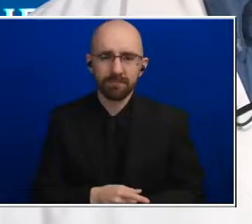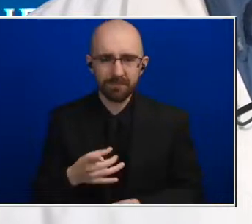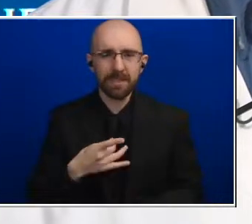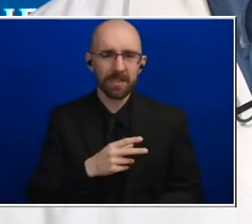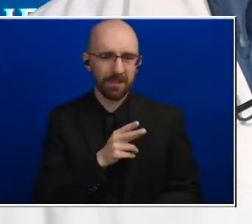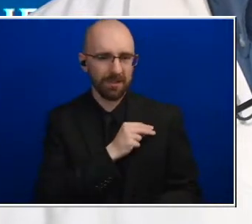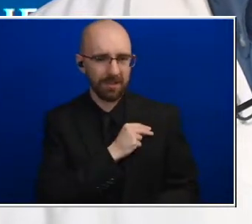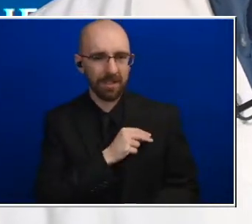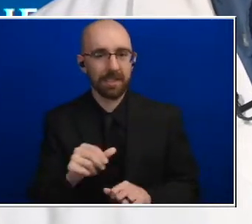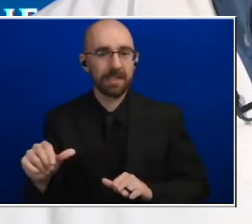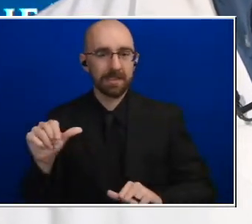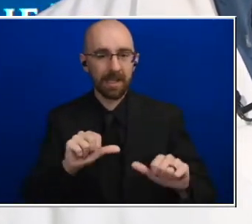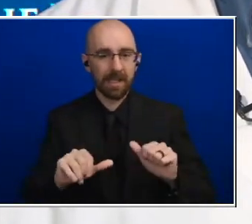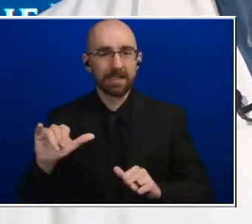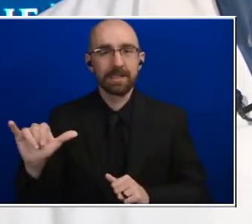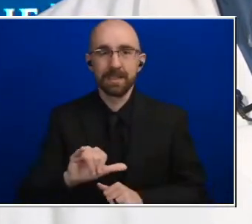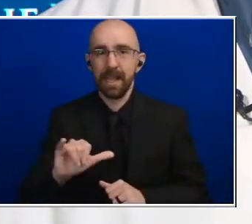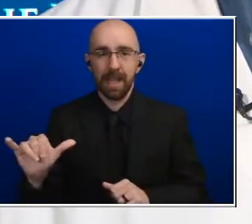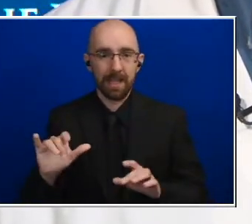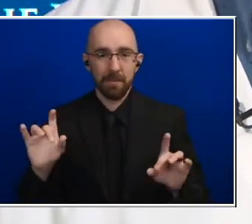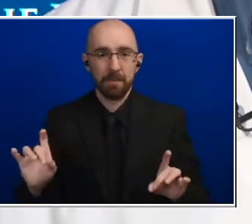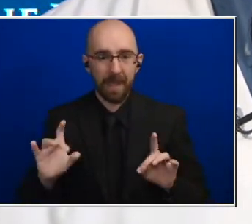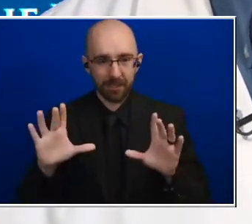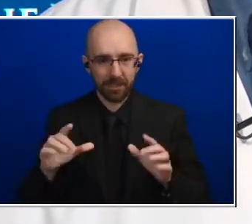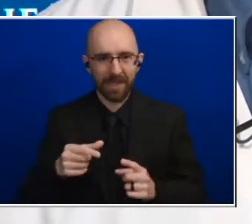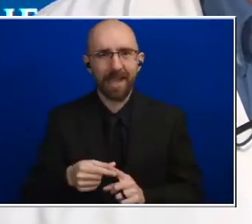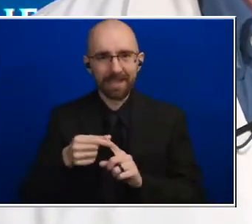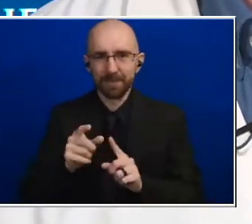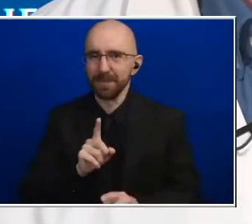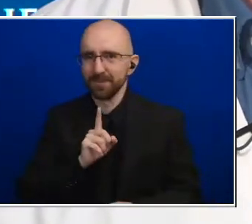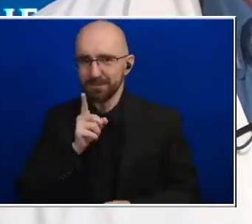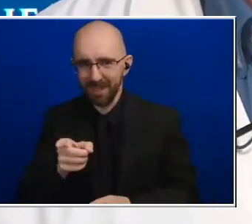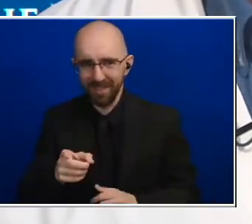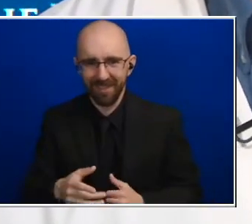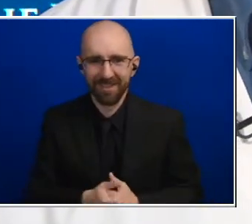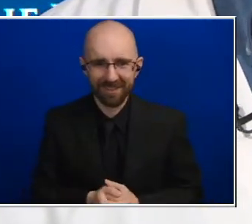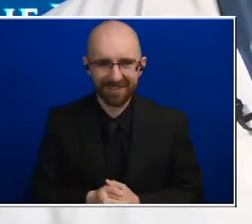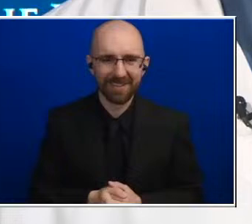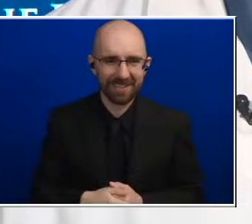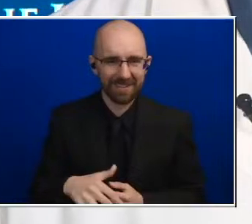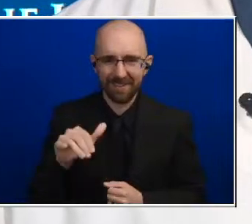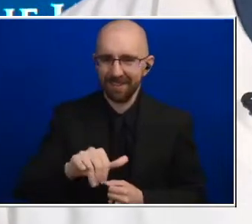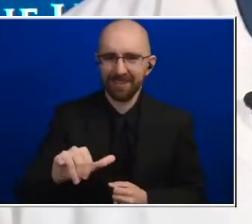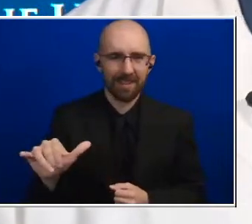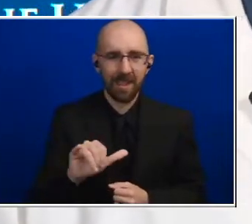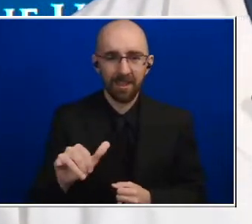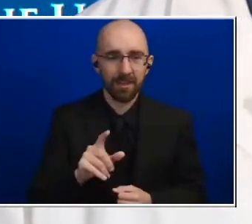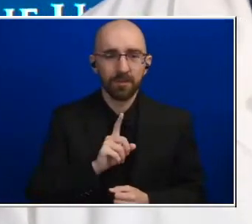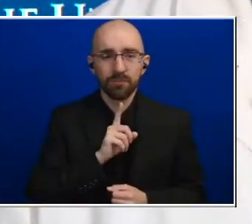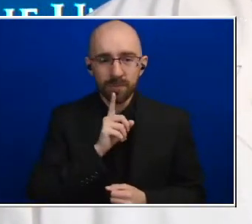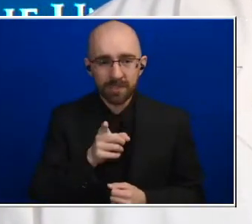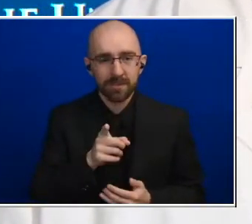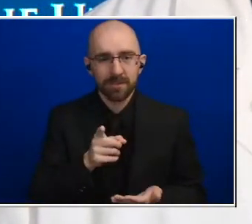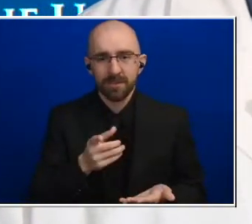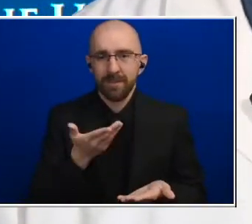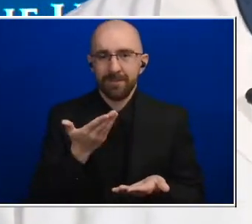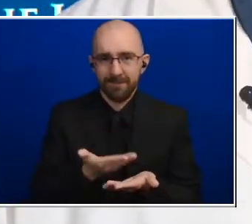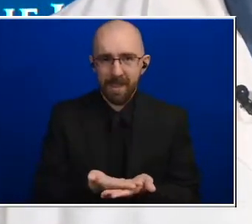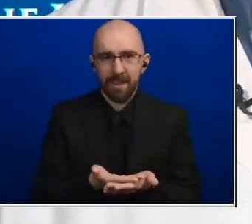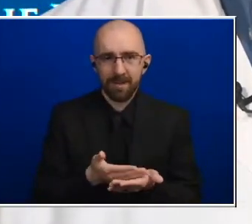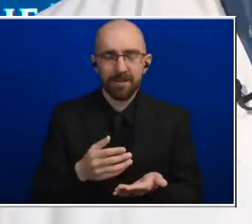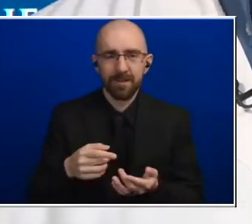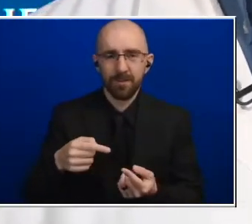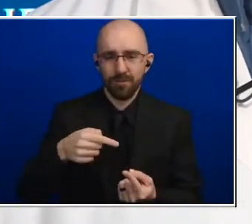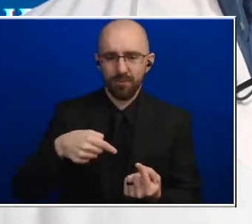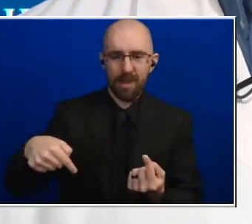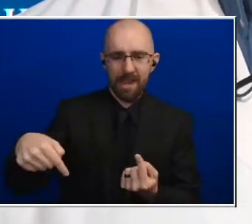like magic, except it's real. I mean, that's right. Like the real fact of, around all this